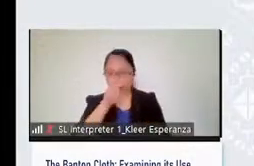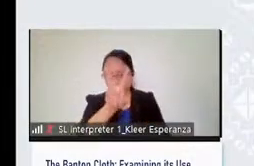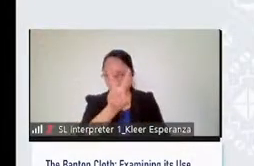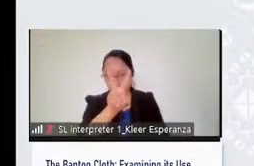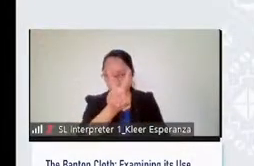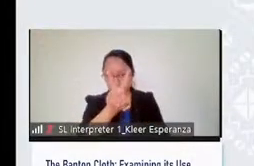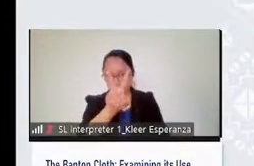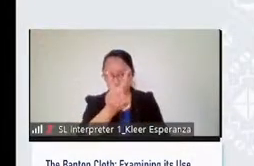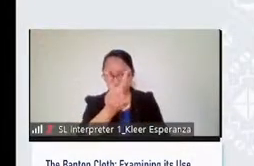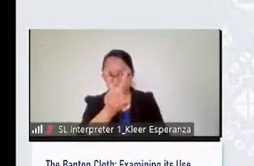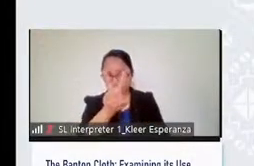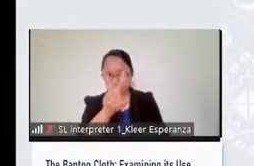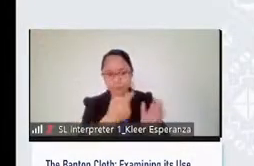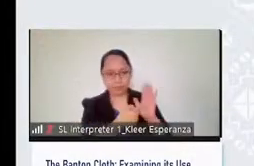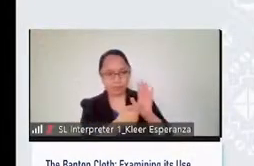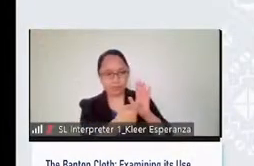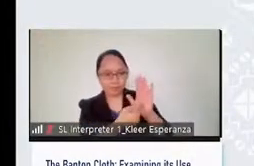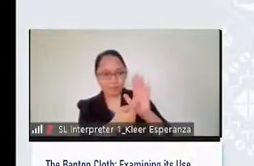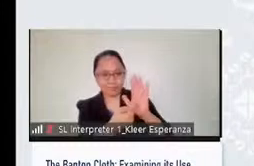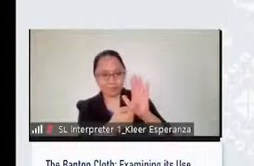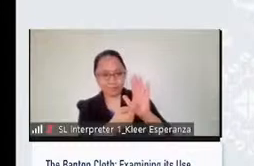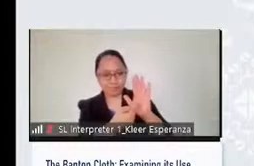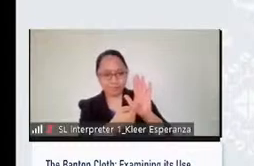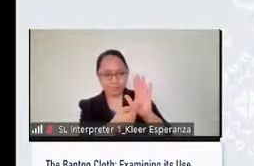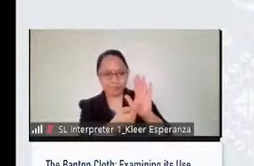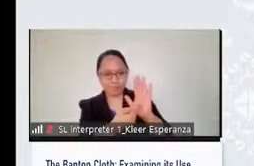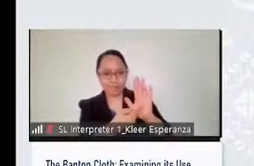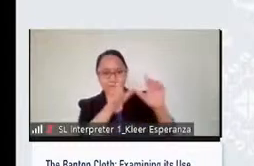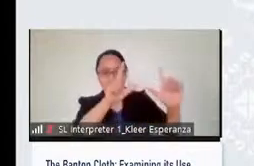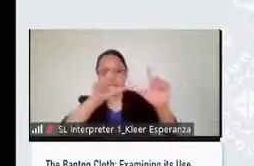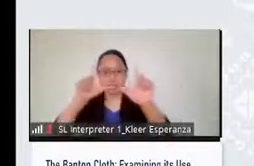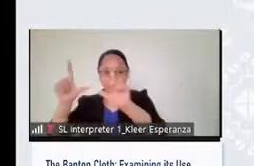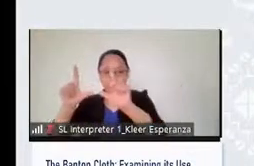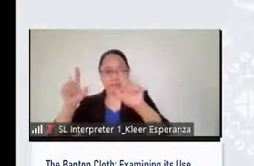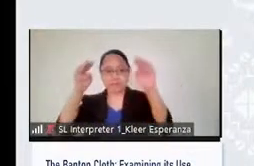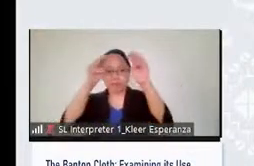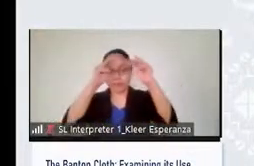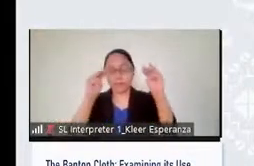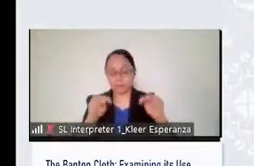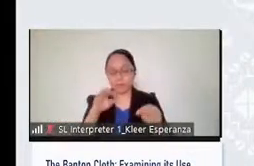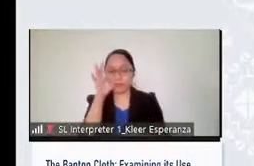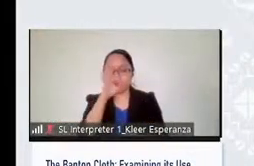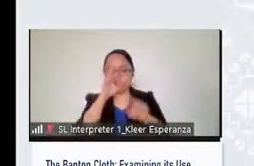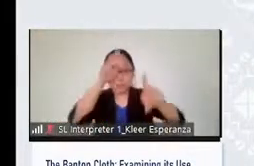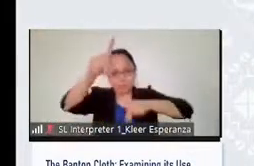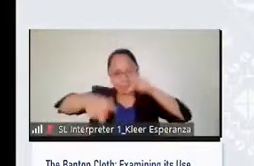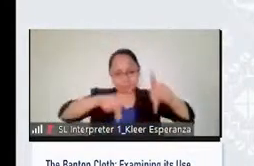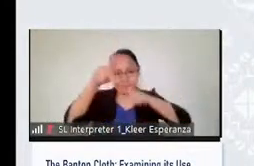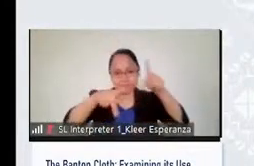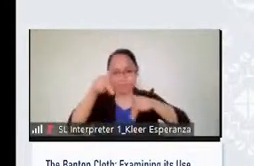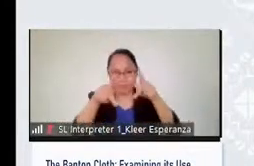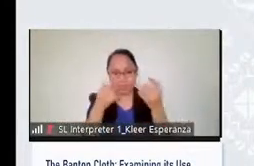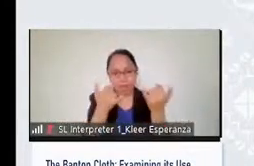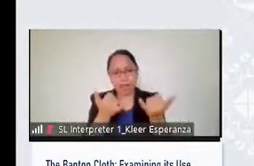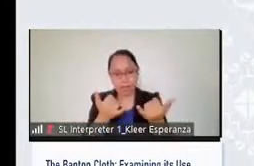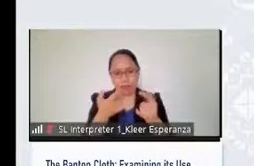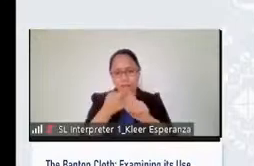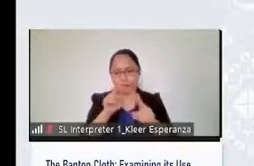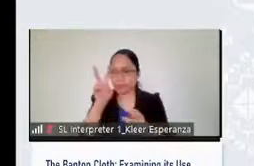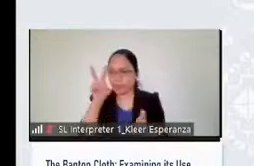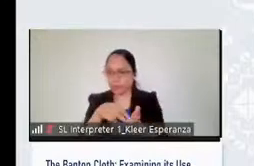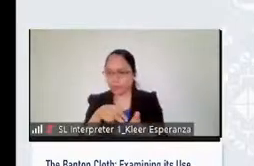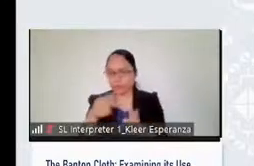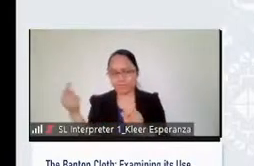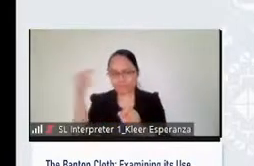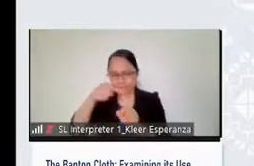Plot Gallery of the Museum of the Filipino People, now NM of Anthropology, from 2000 to 2010.